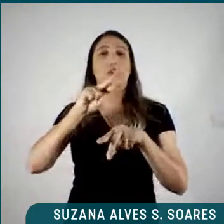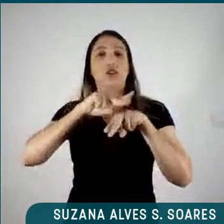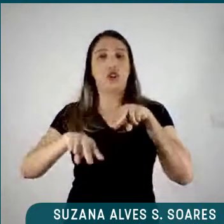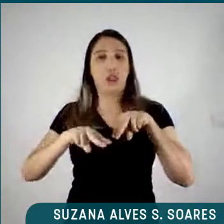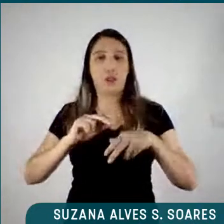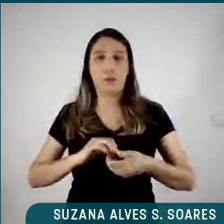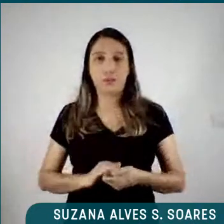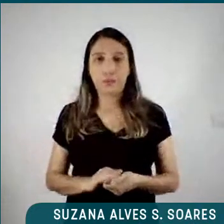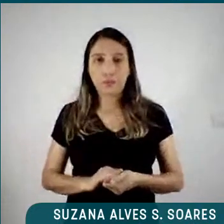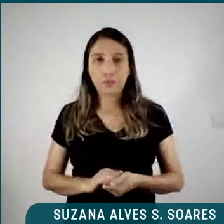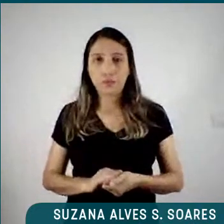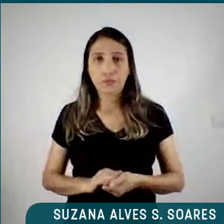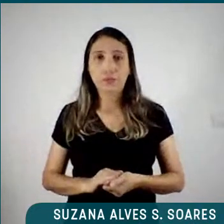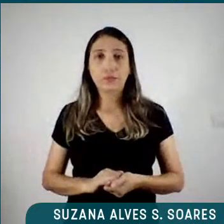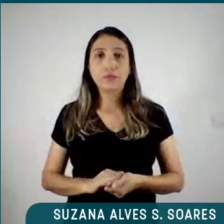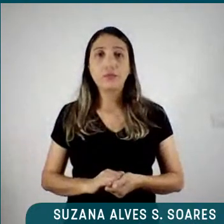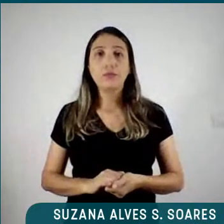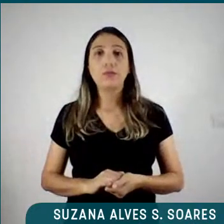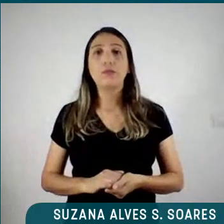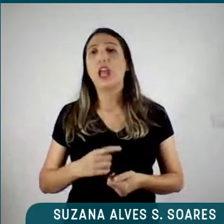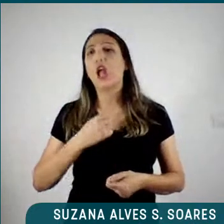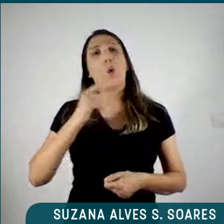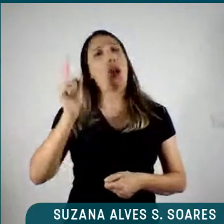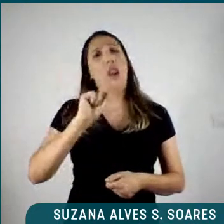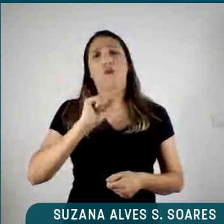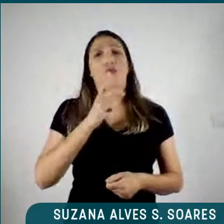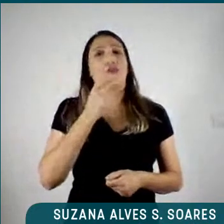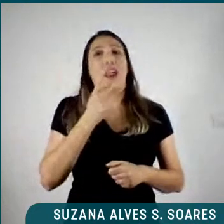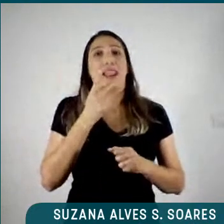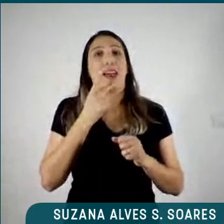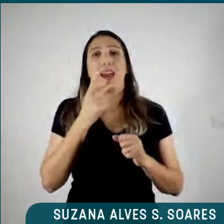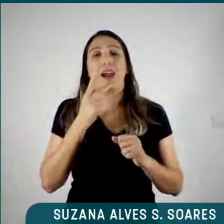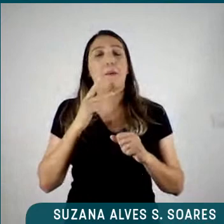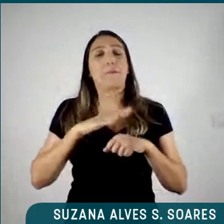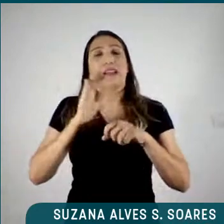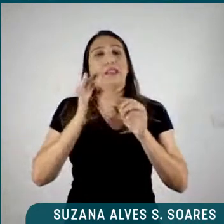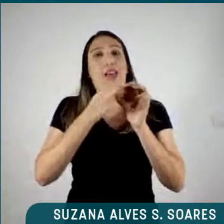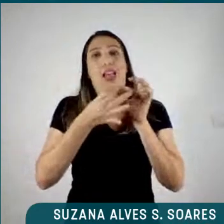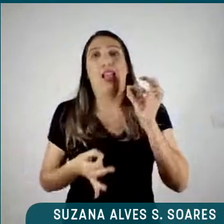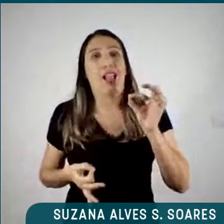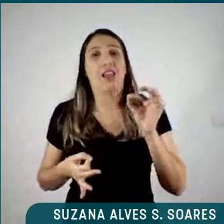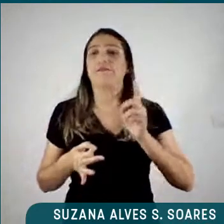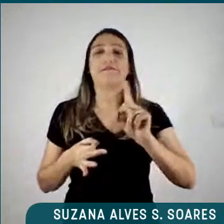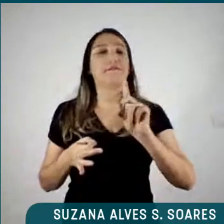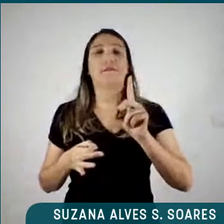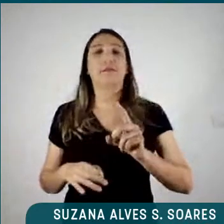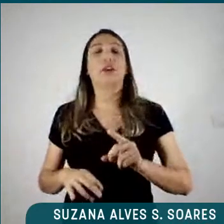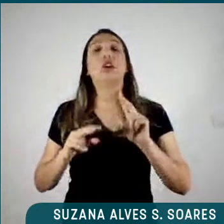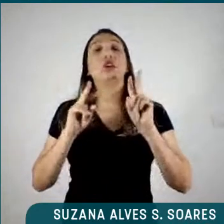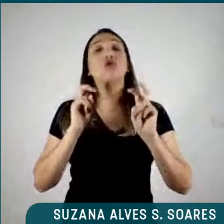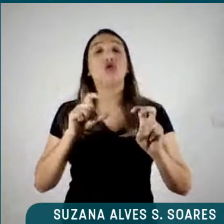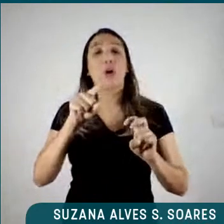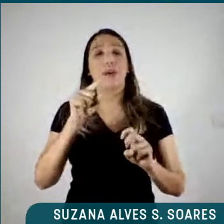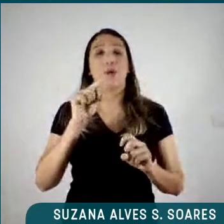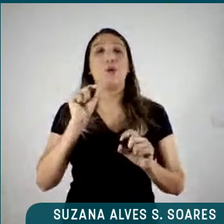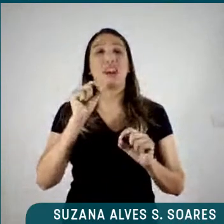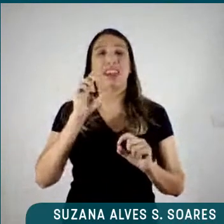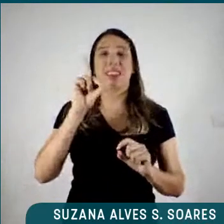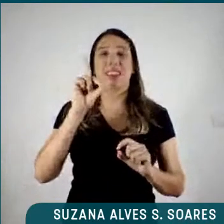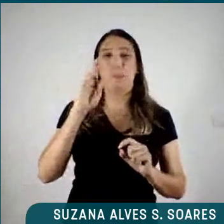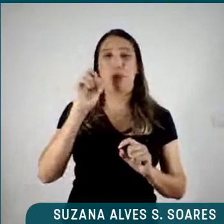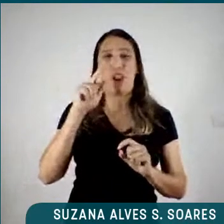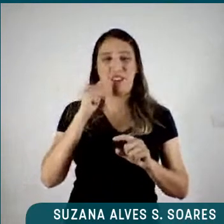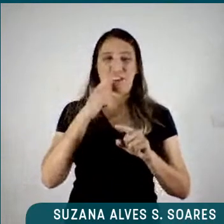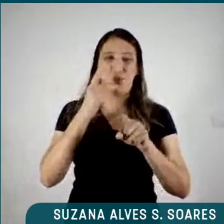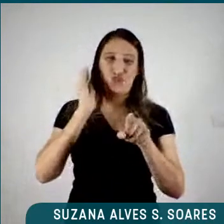this situation from a gender perspective. I won't talk very much